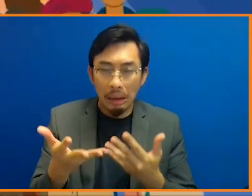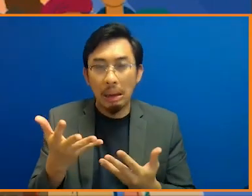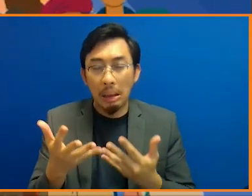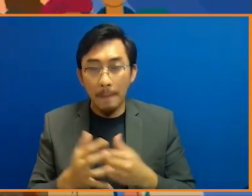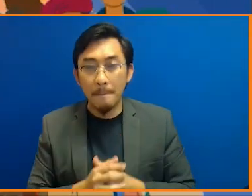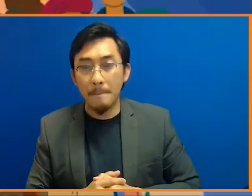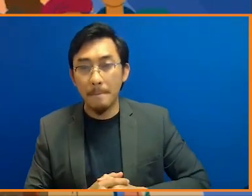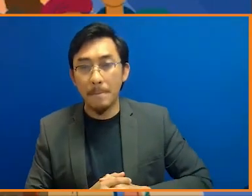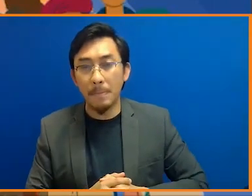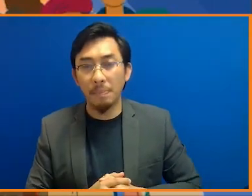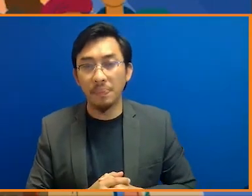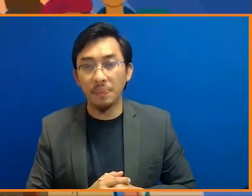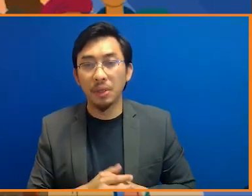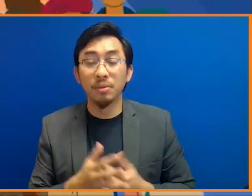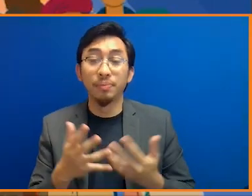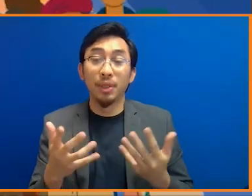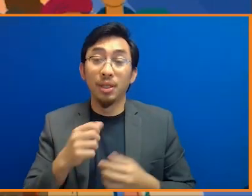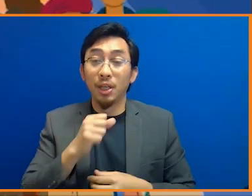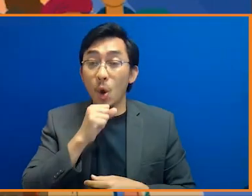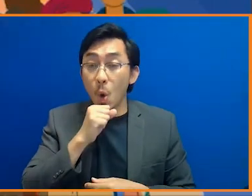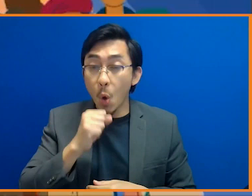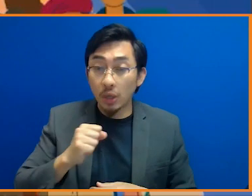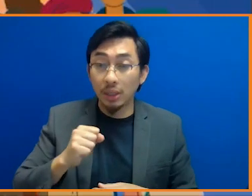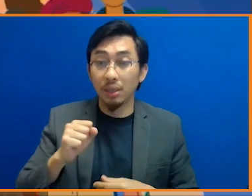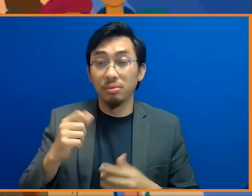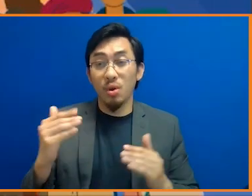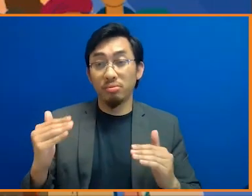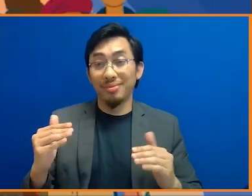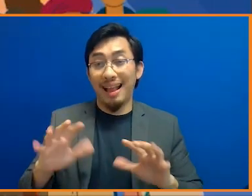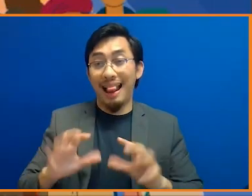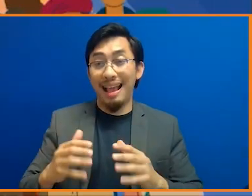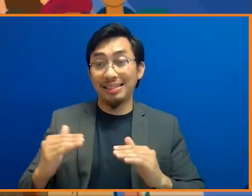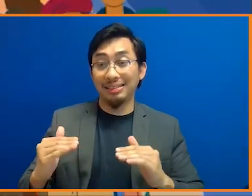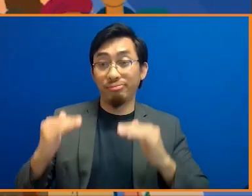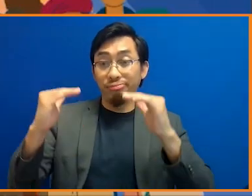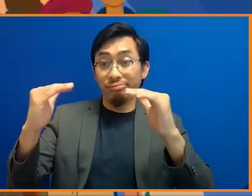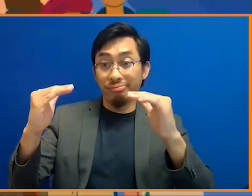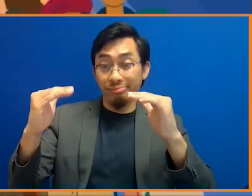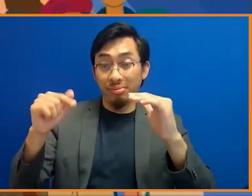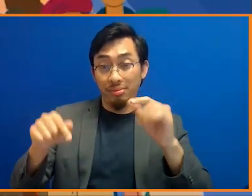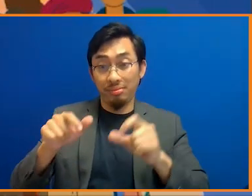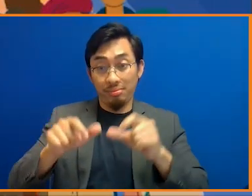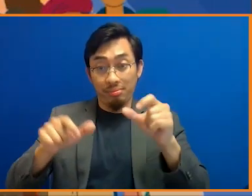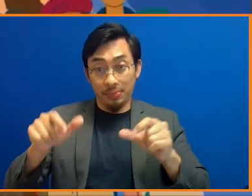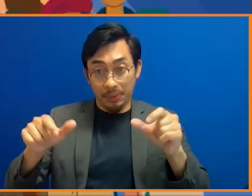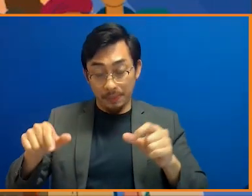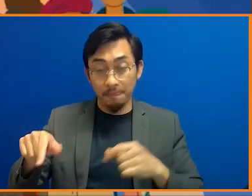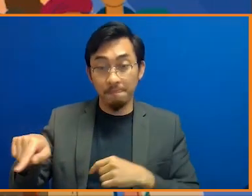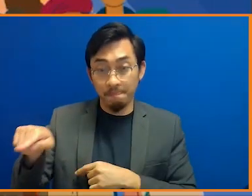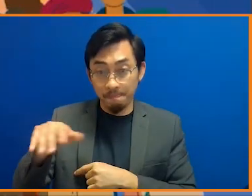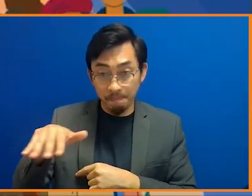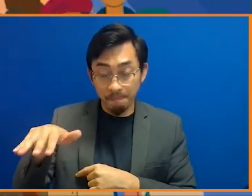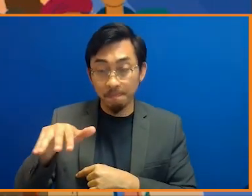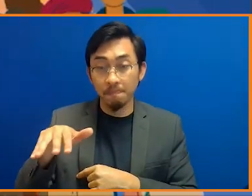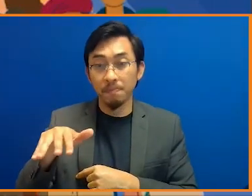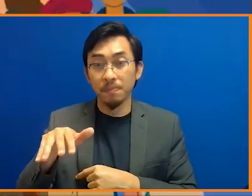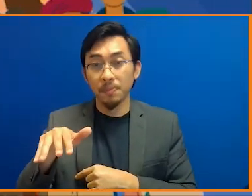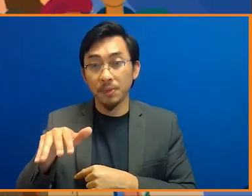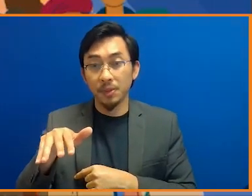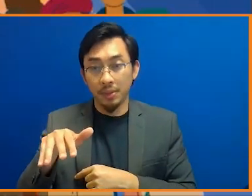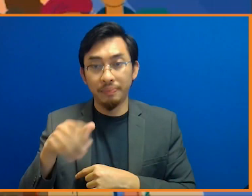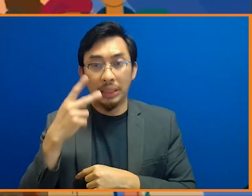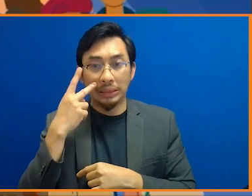when it's getting older or high class of age of